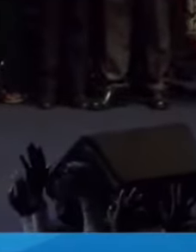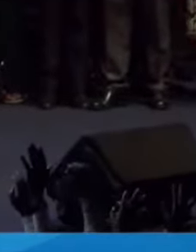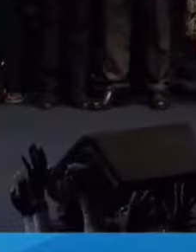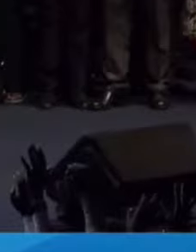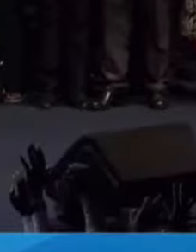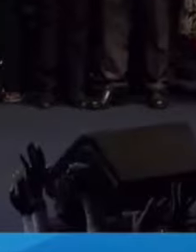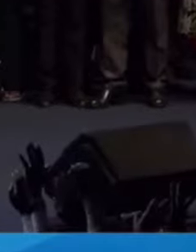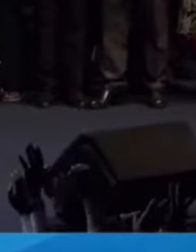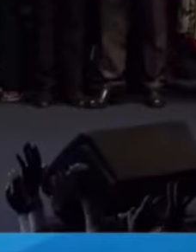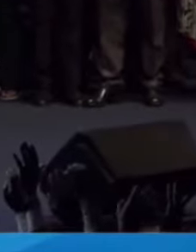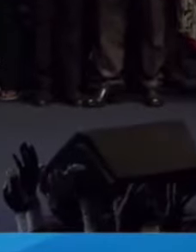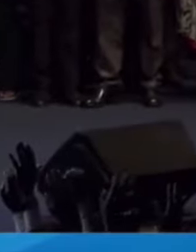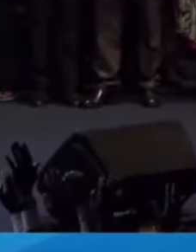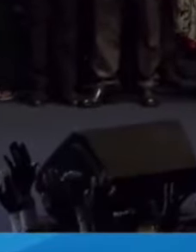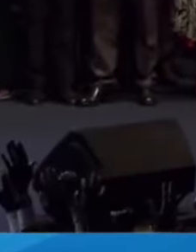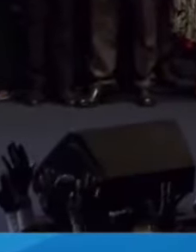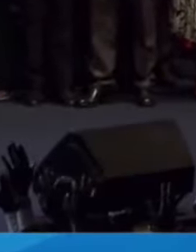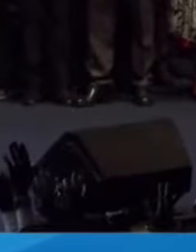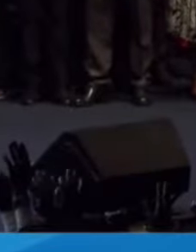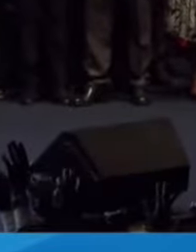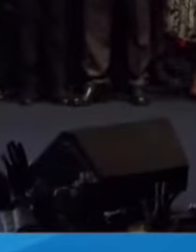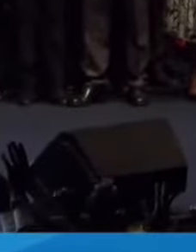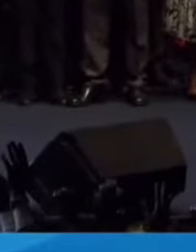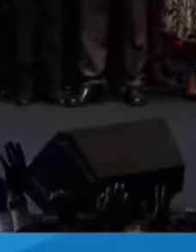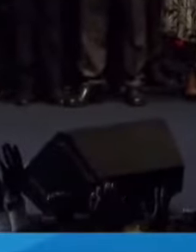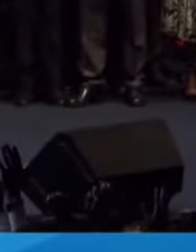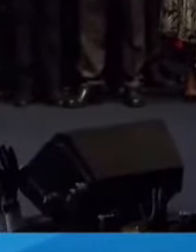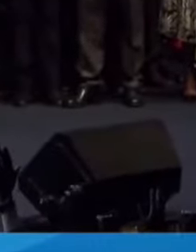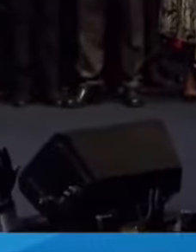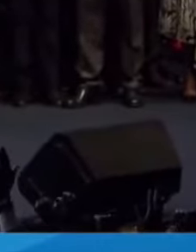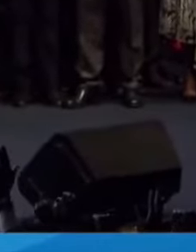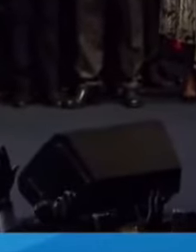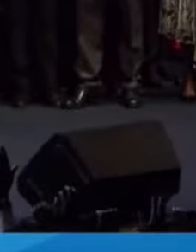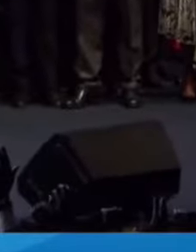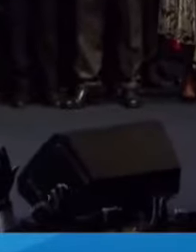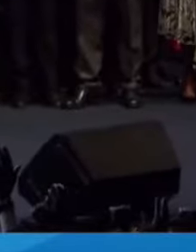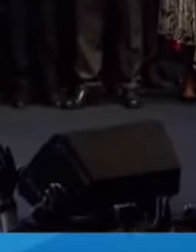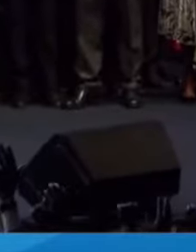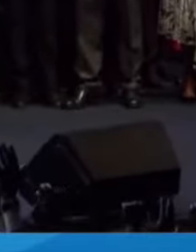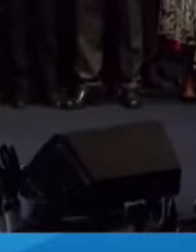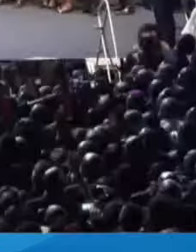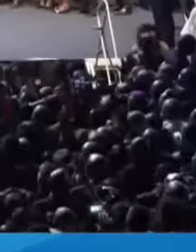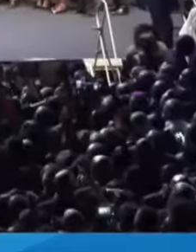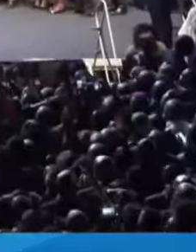office so whatever the church